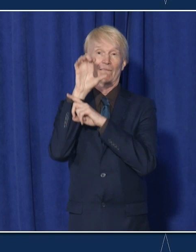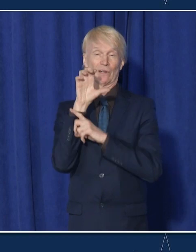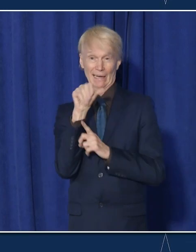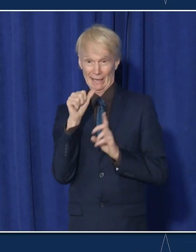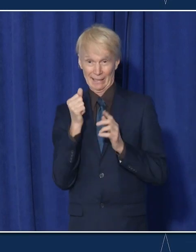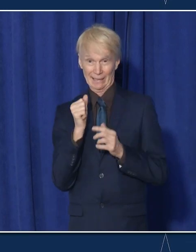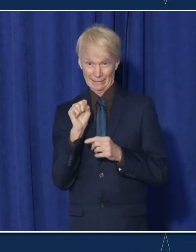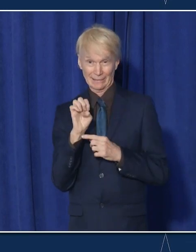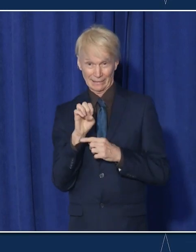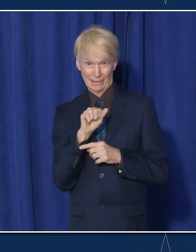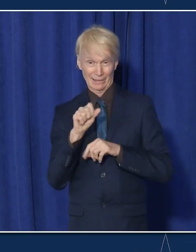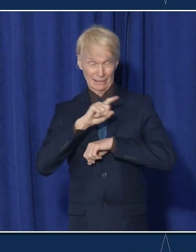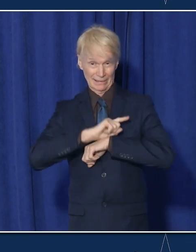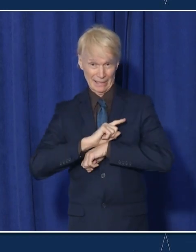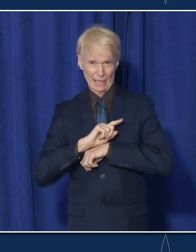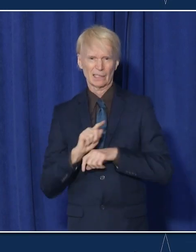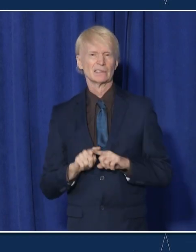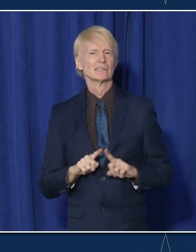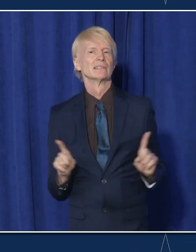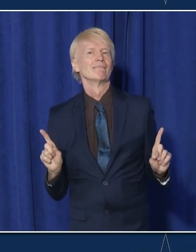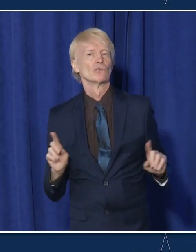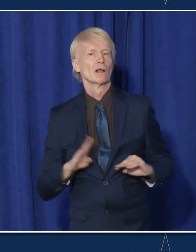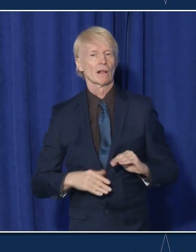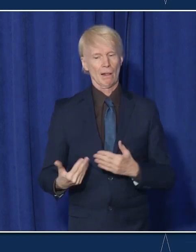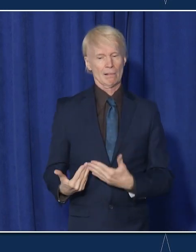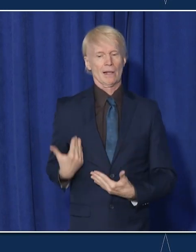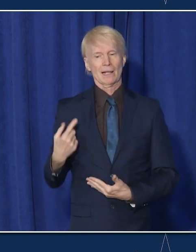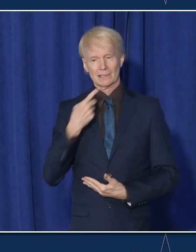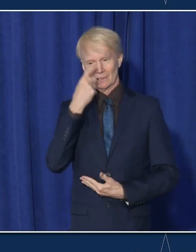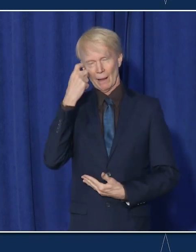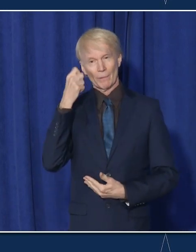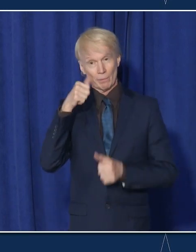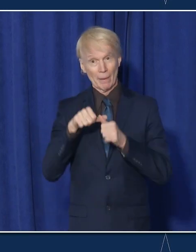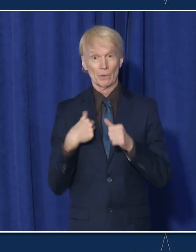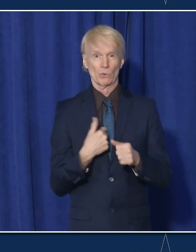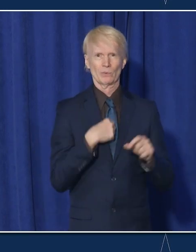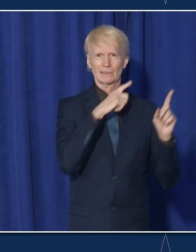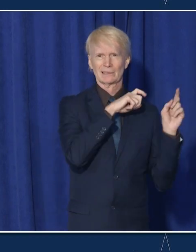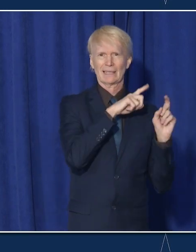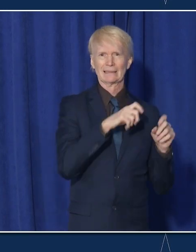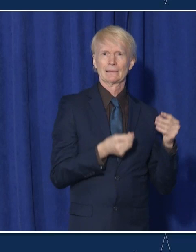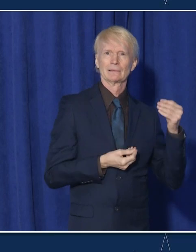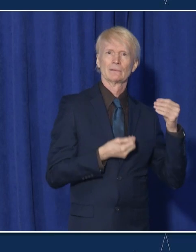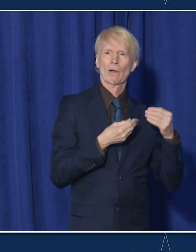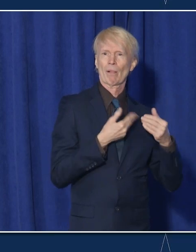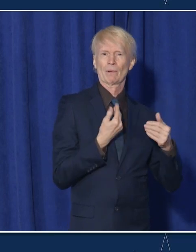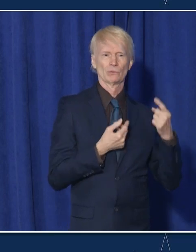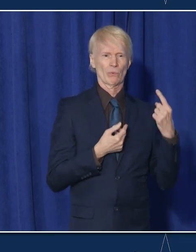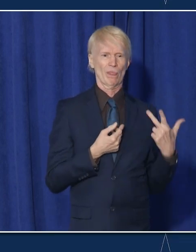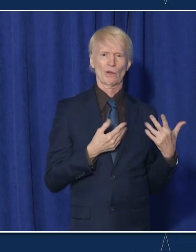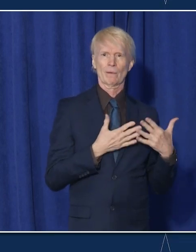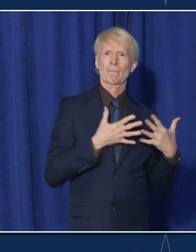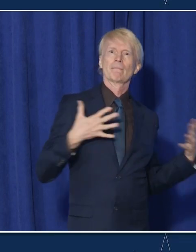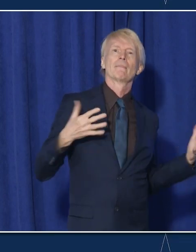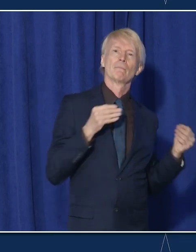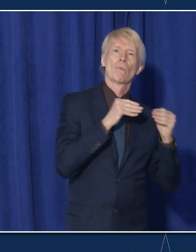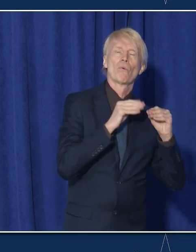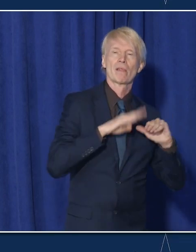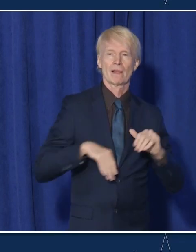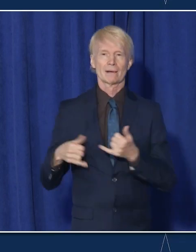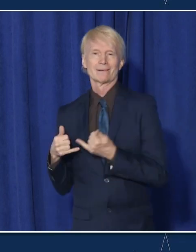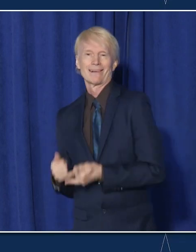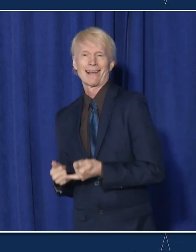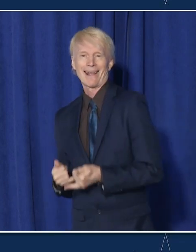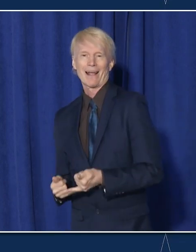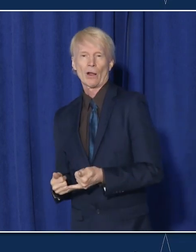something very different from last summer when we were testing a third as much as we are now. And so I know there